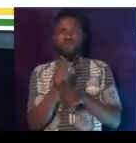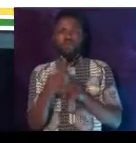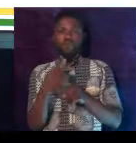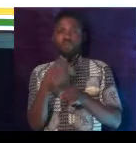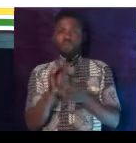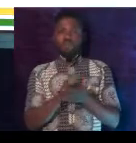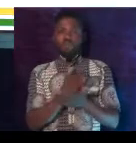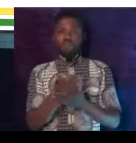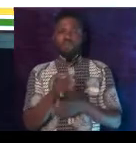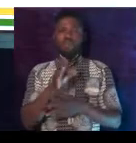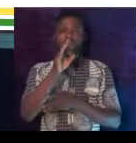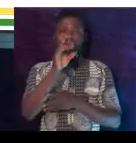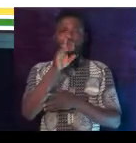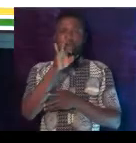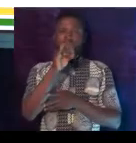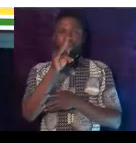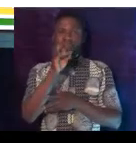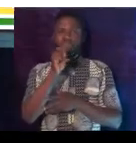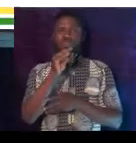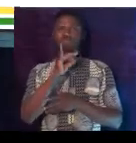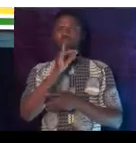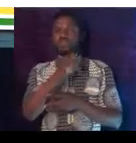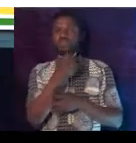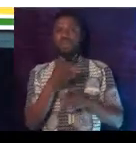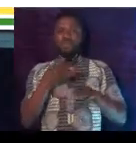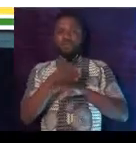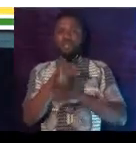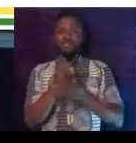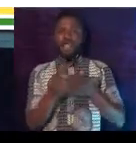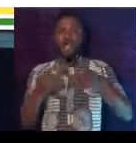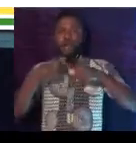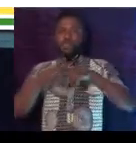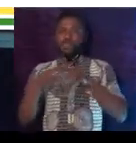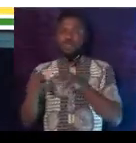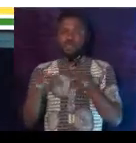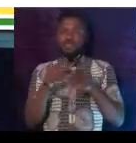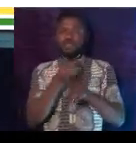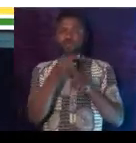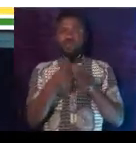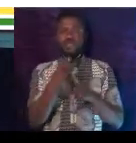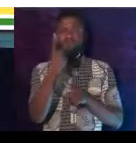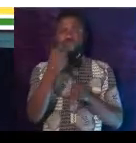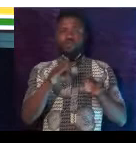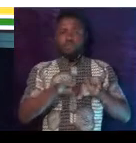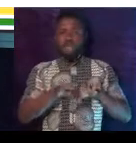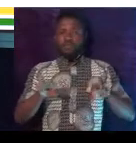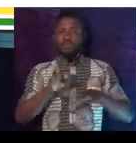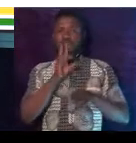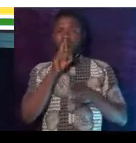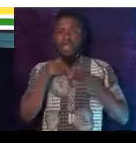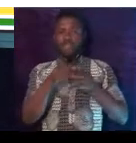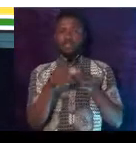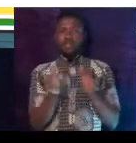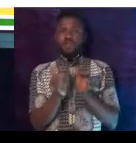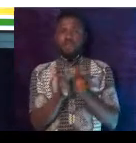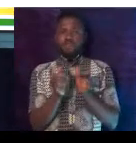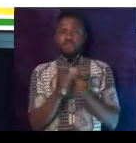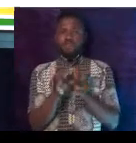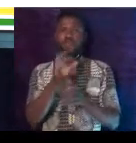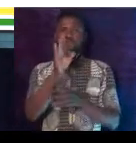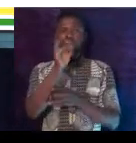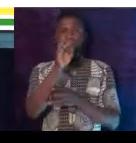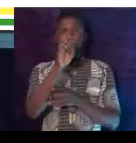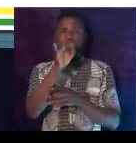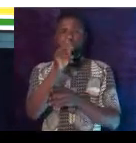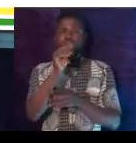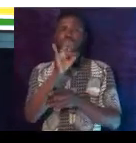of the song is this: friction is a force that opposes motion when two surfaces are in